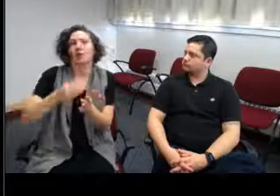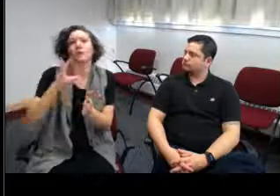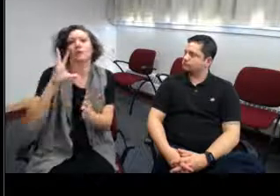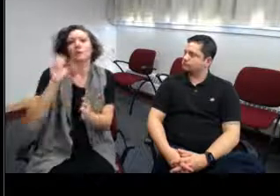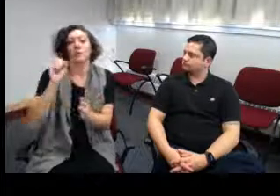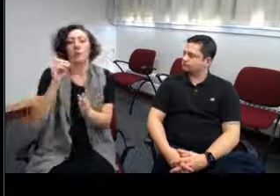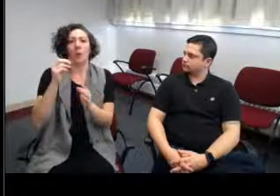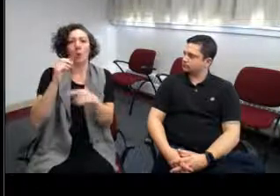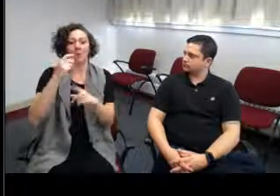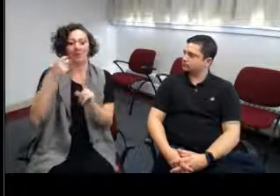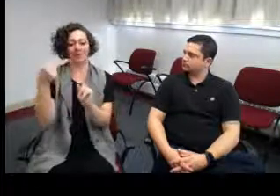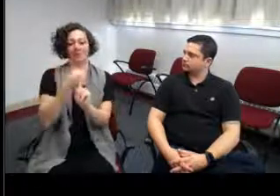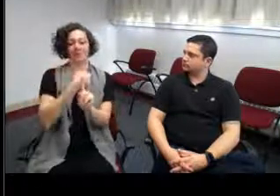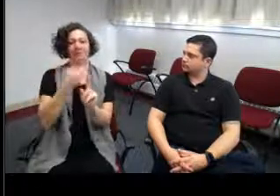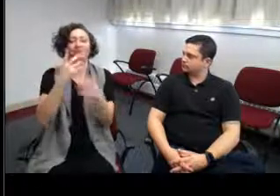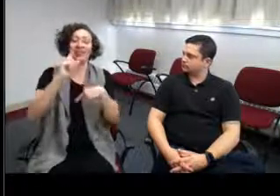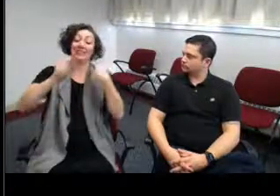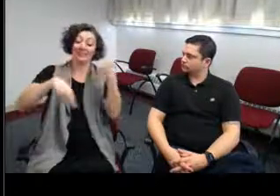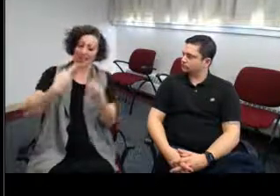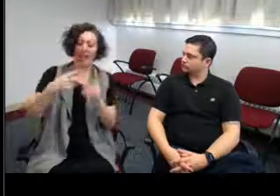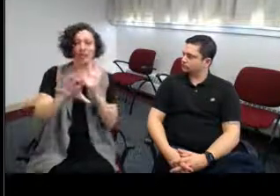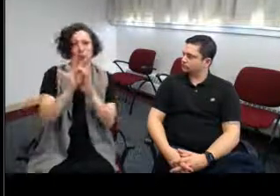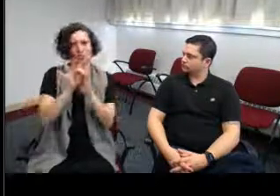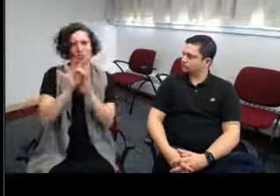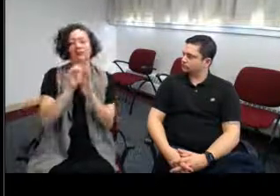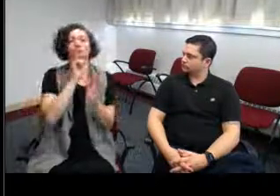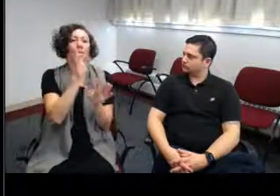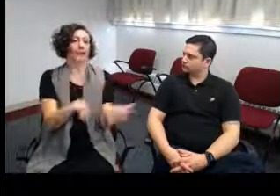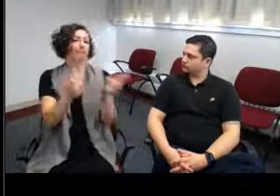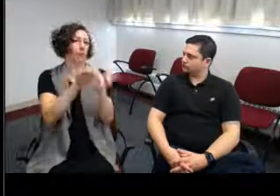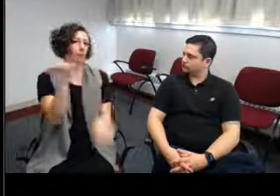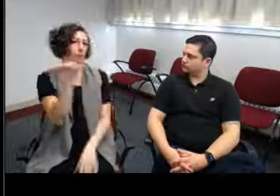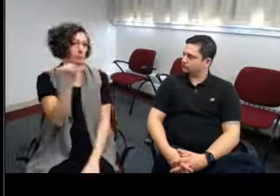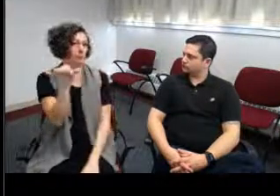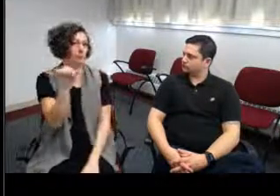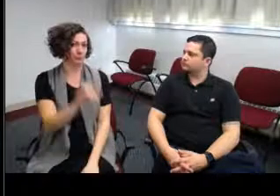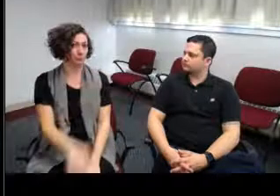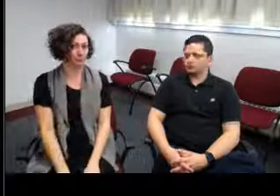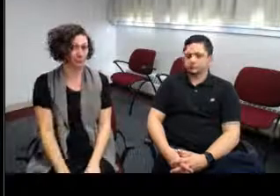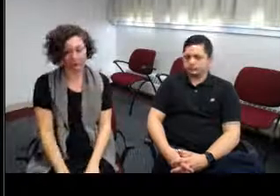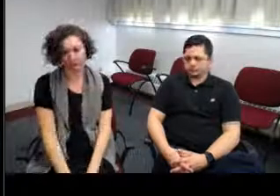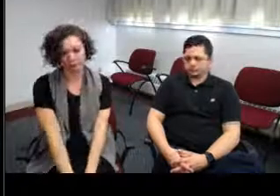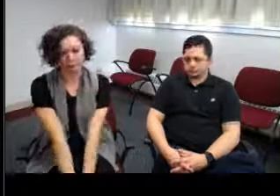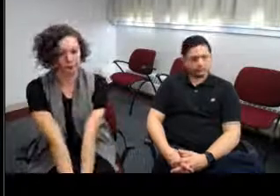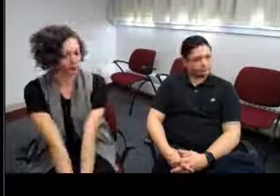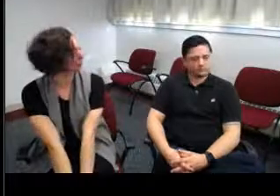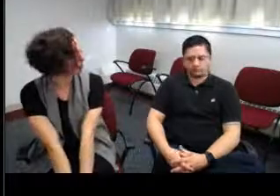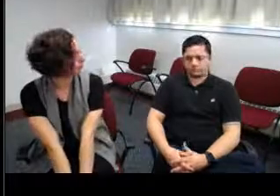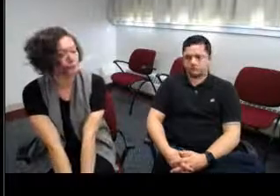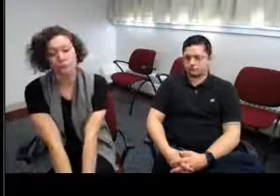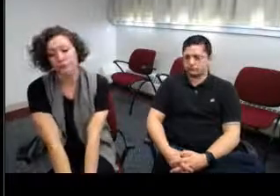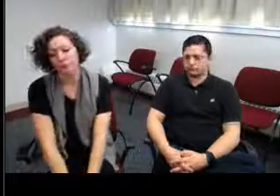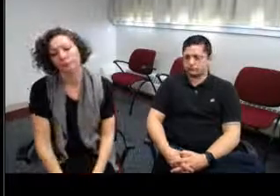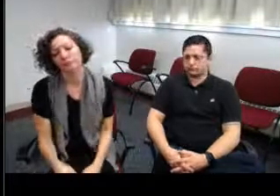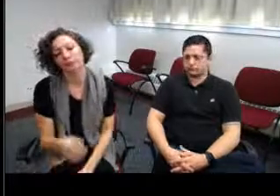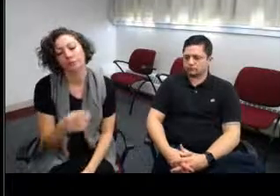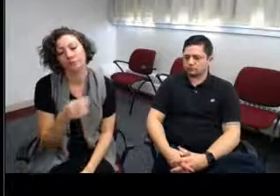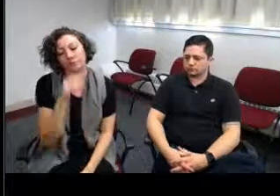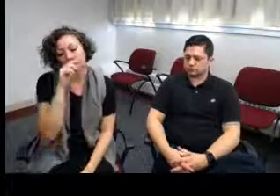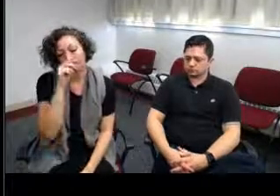abuse, and their answer could be, no, I don't experience that. But, of course, we know there's emotional and various other types of